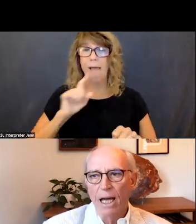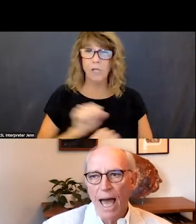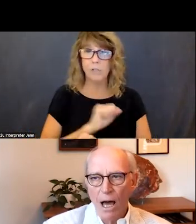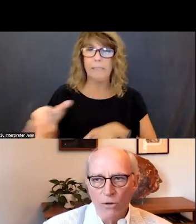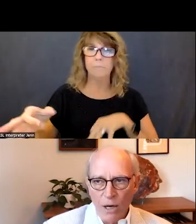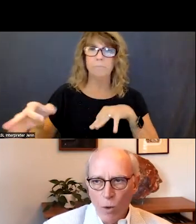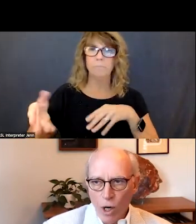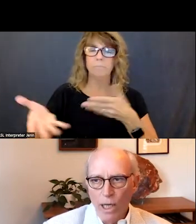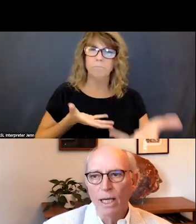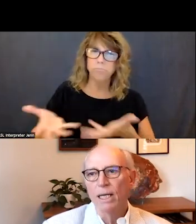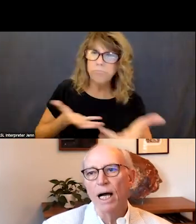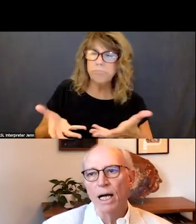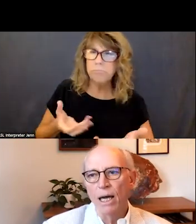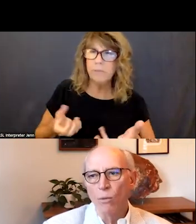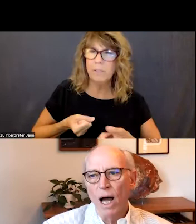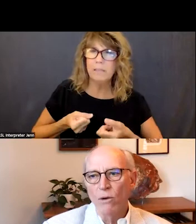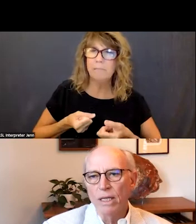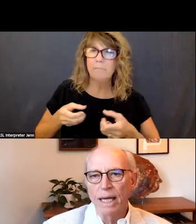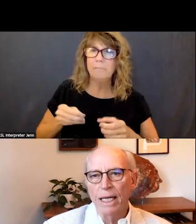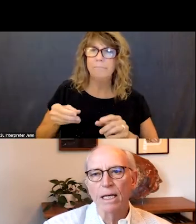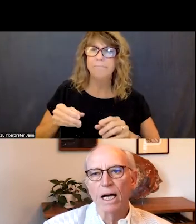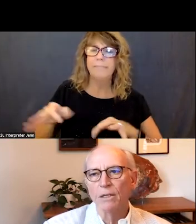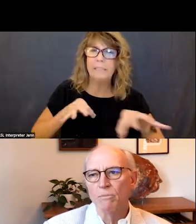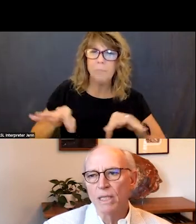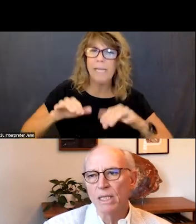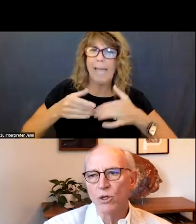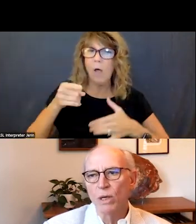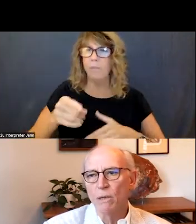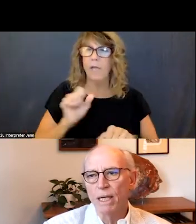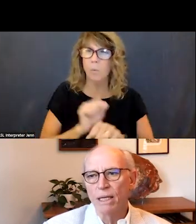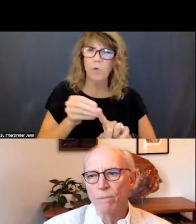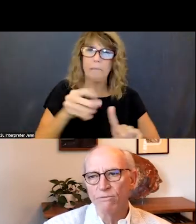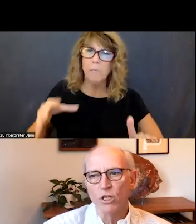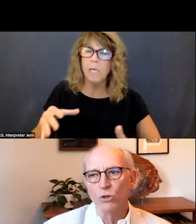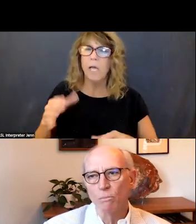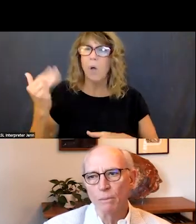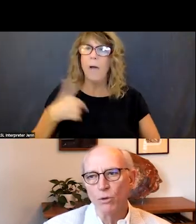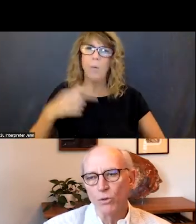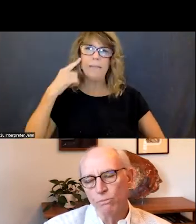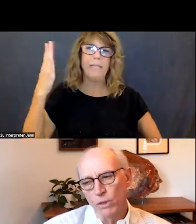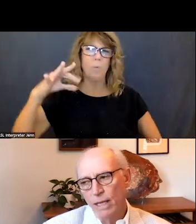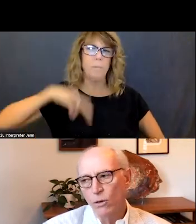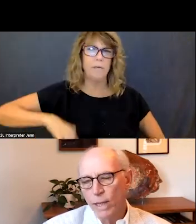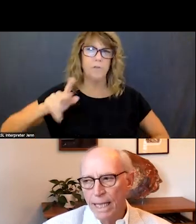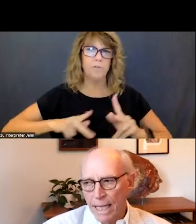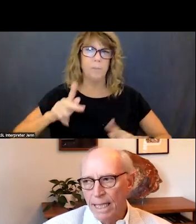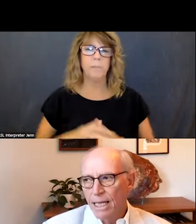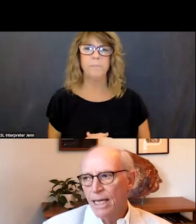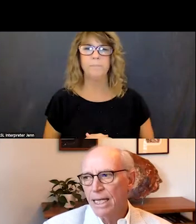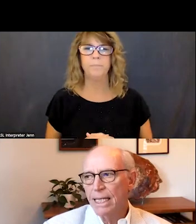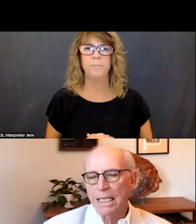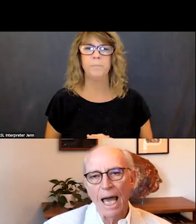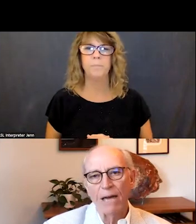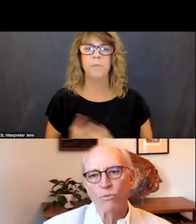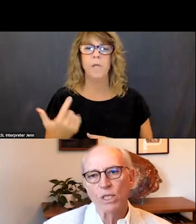convey how they work and why we think this is going to be beneficial to people. The thing that we did